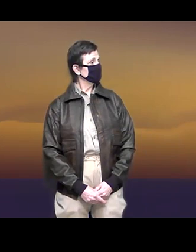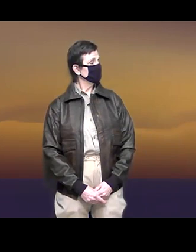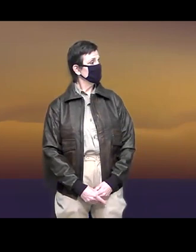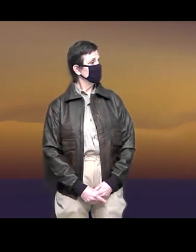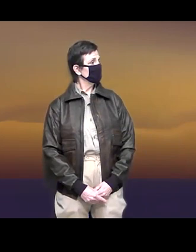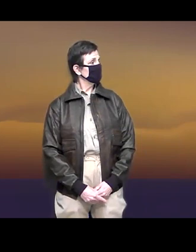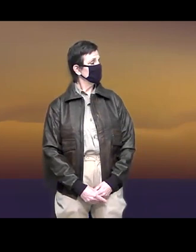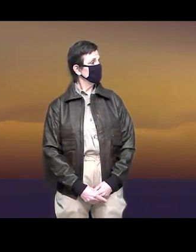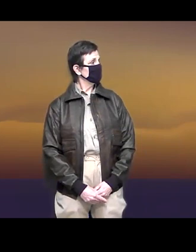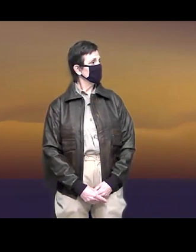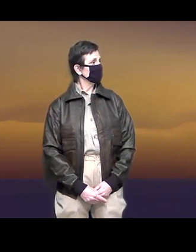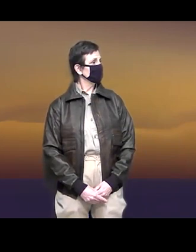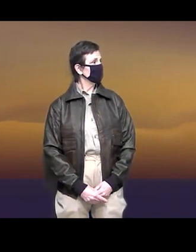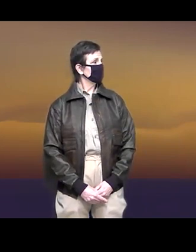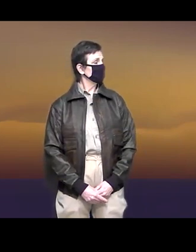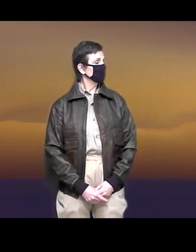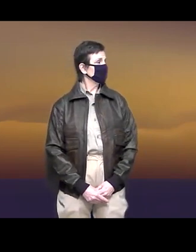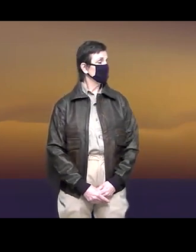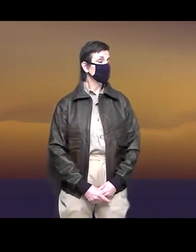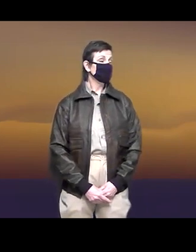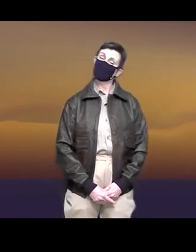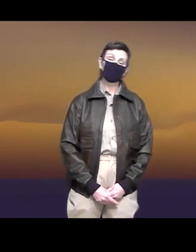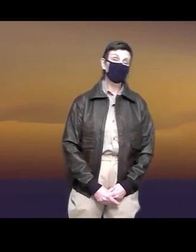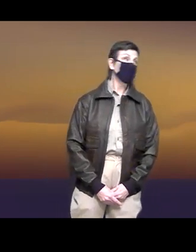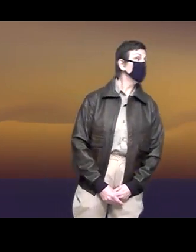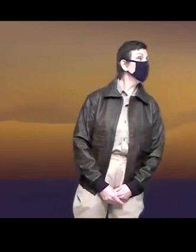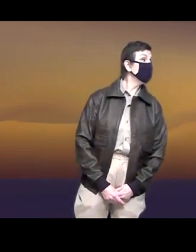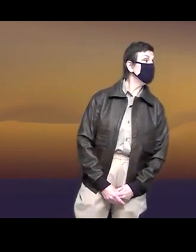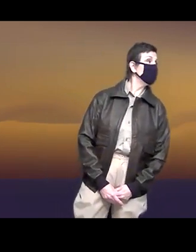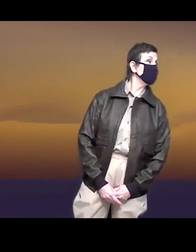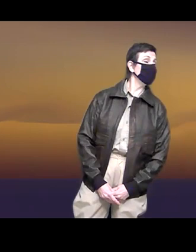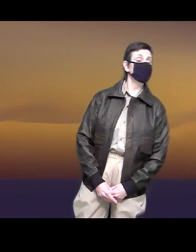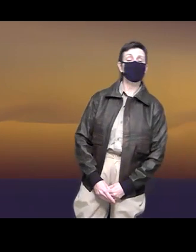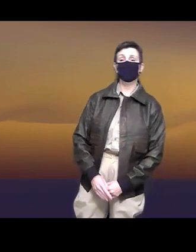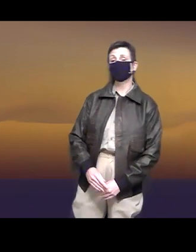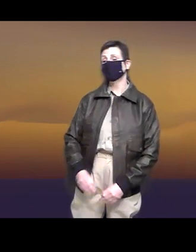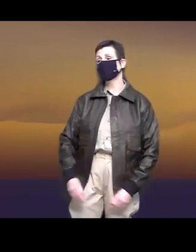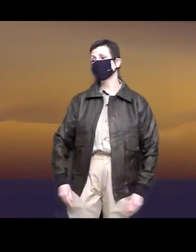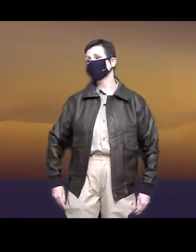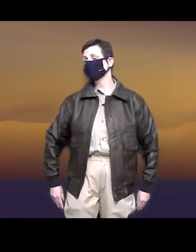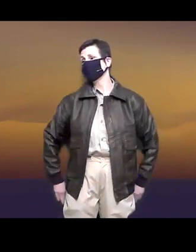head homeless dude would only ruin it. I think you'd do a home right, killer.